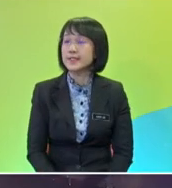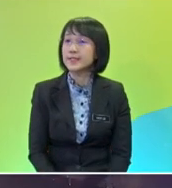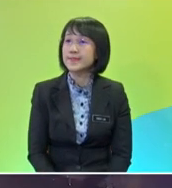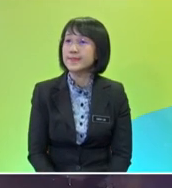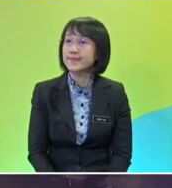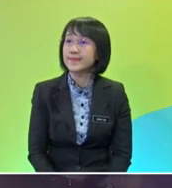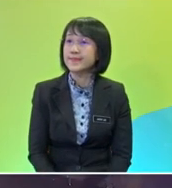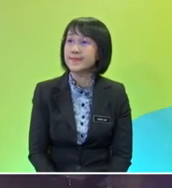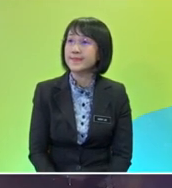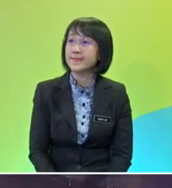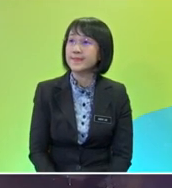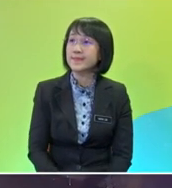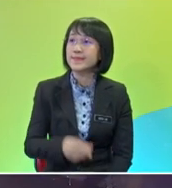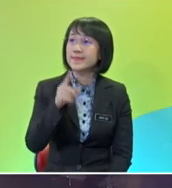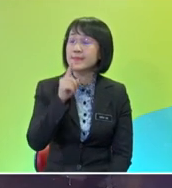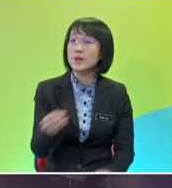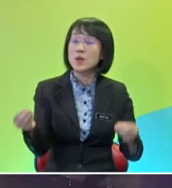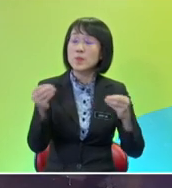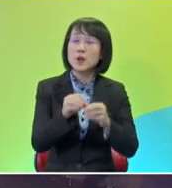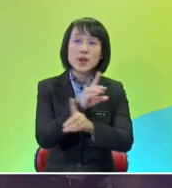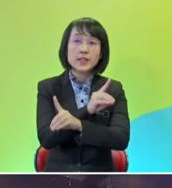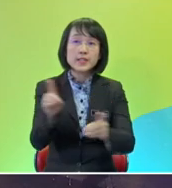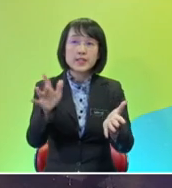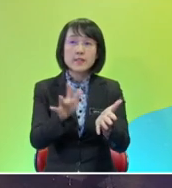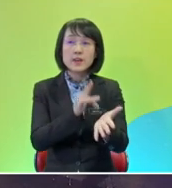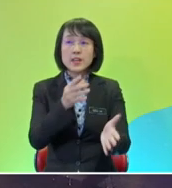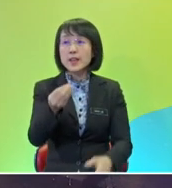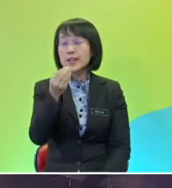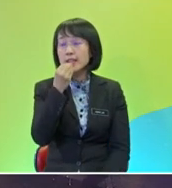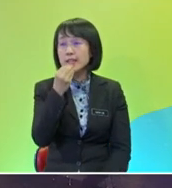Mm. And can I have one more disadvantage of eating fast food?